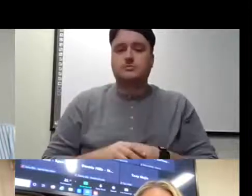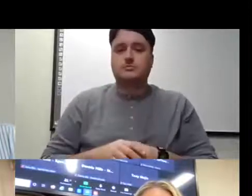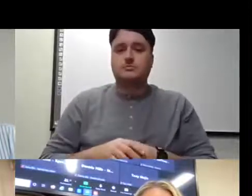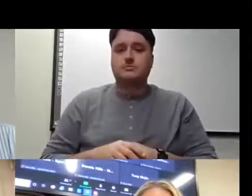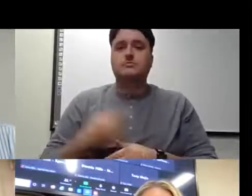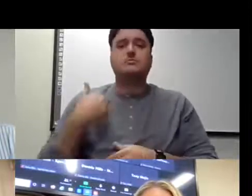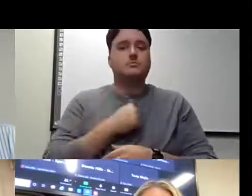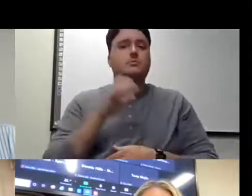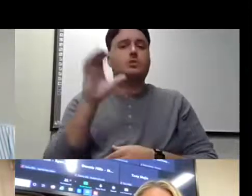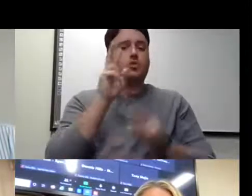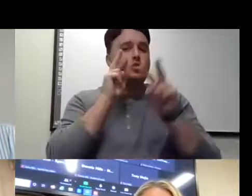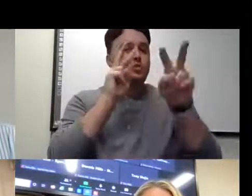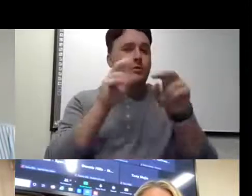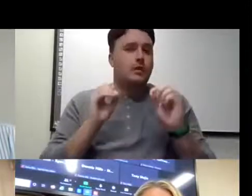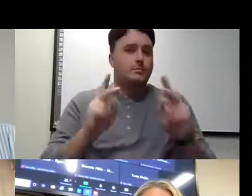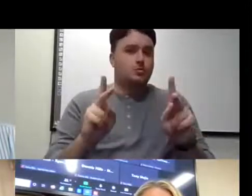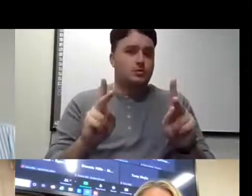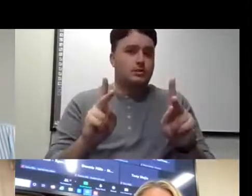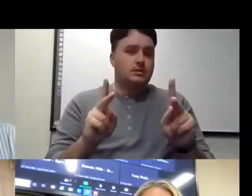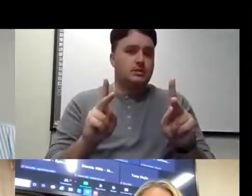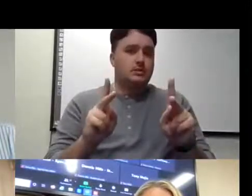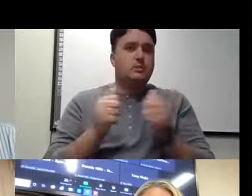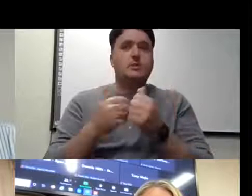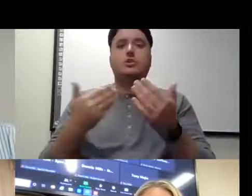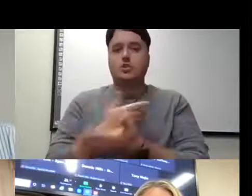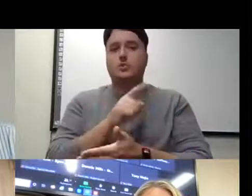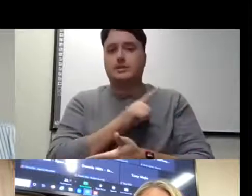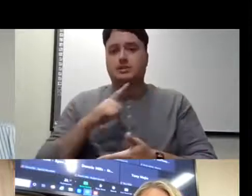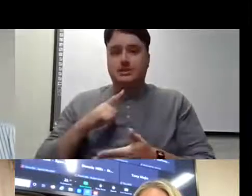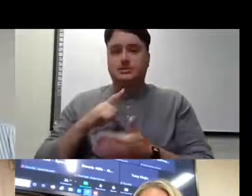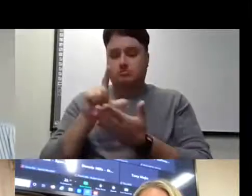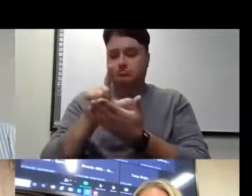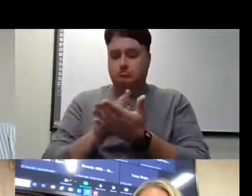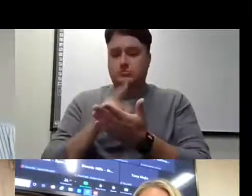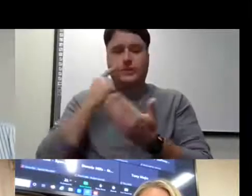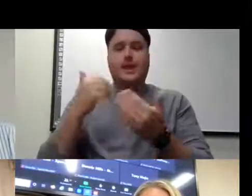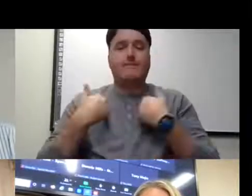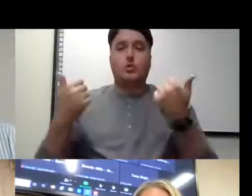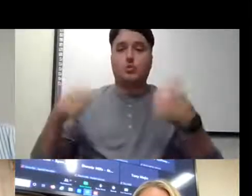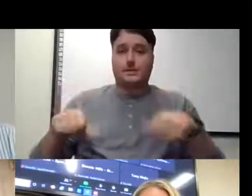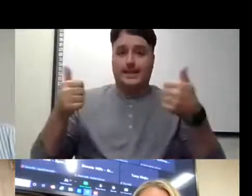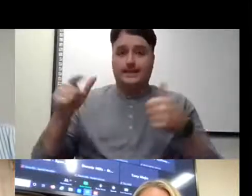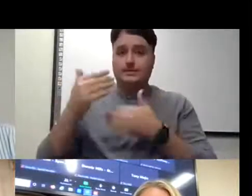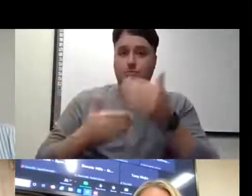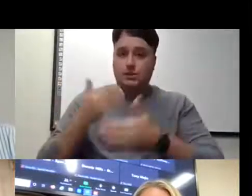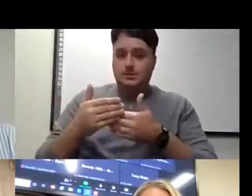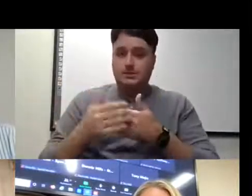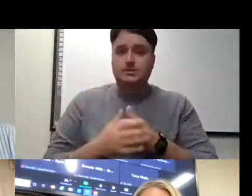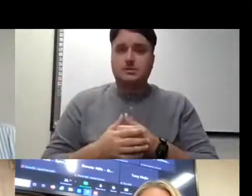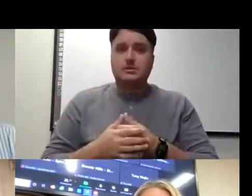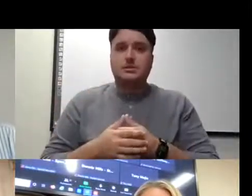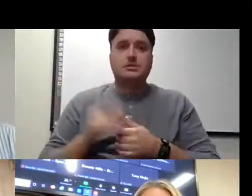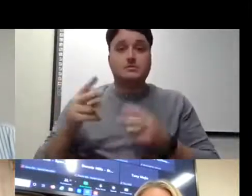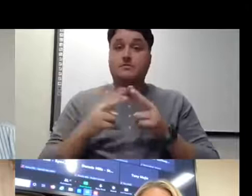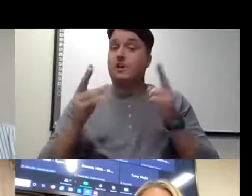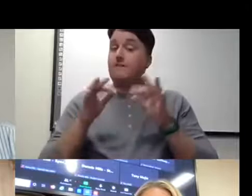looking forward to the opportunity with new legislation to have a reset on this process. I mean, it's an incredibly